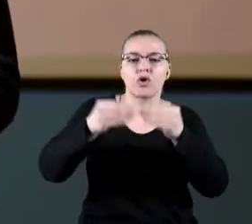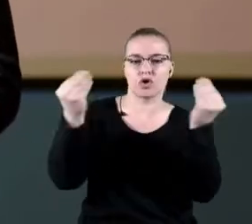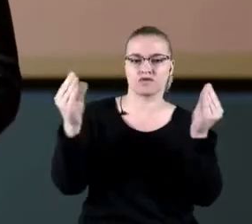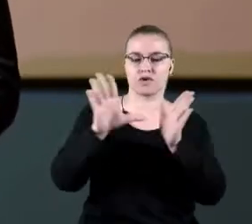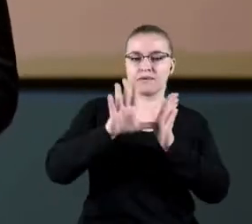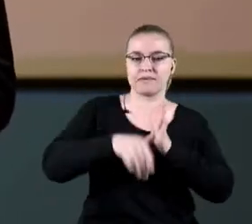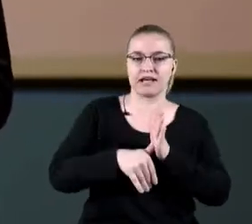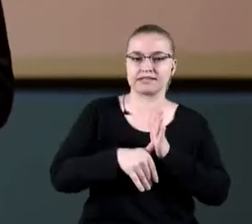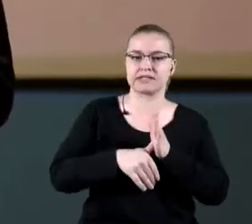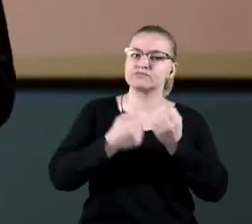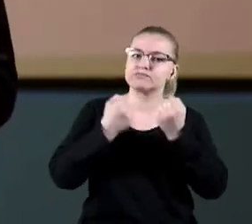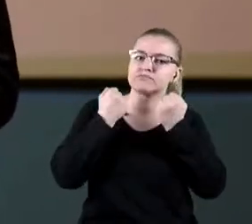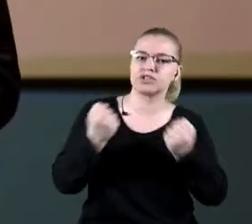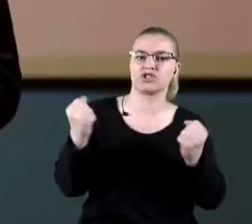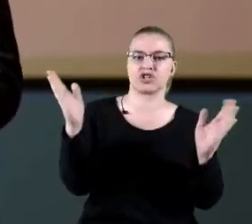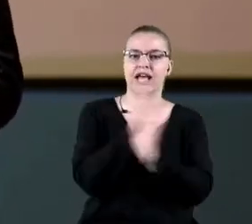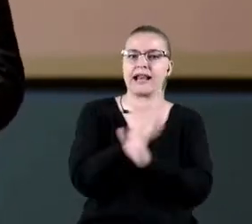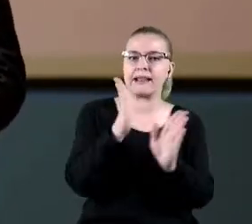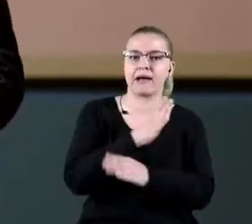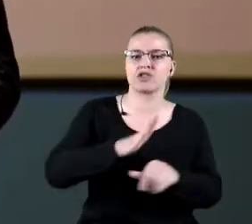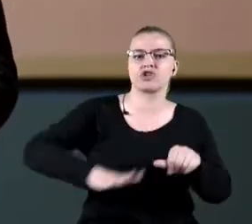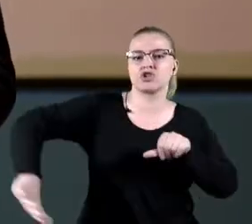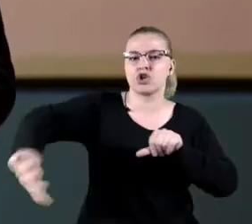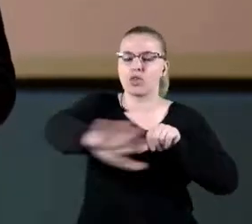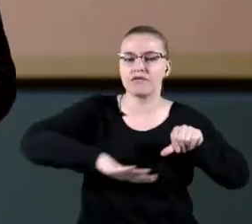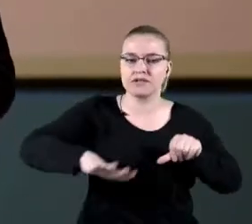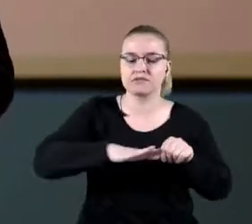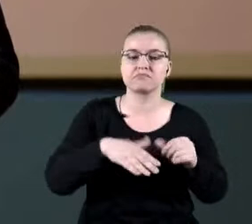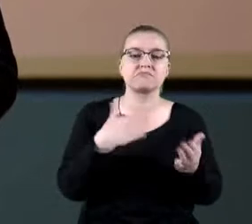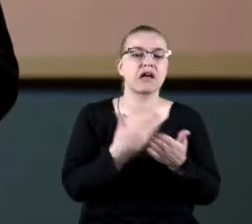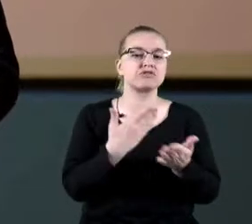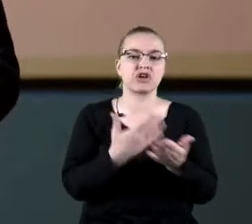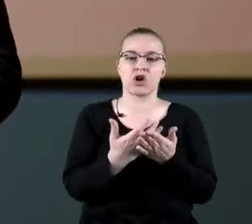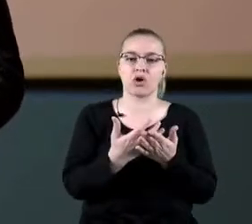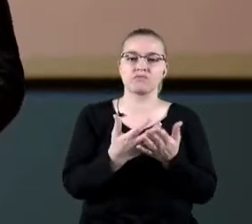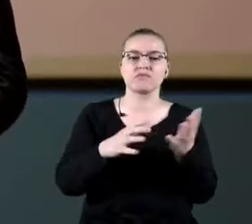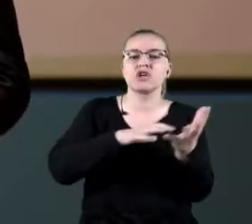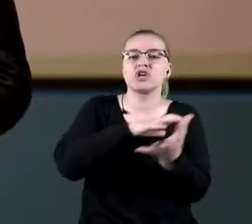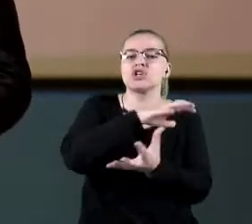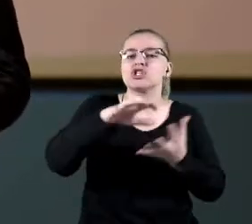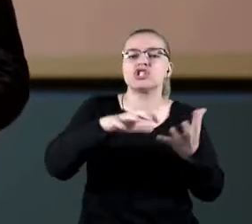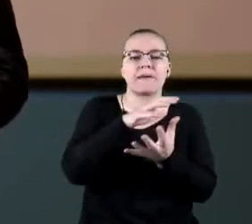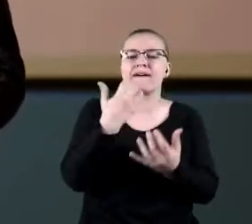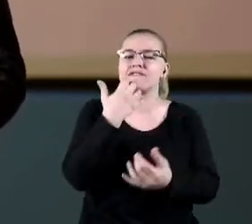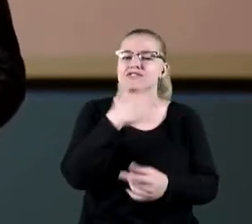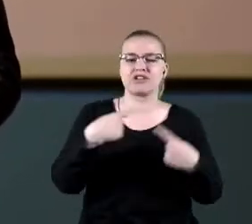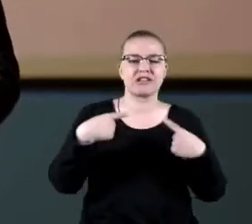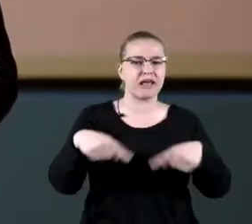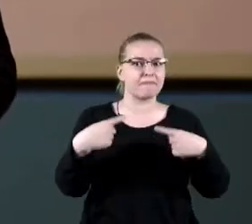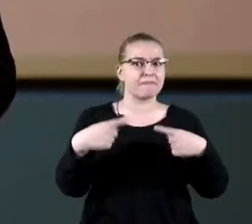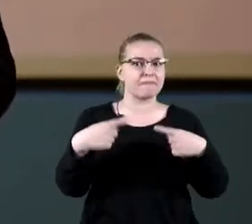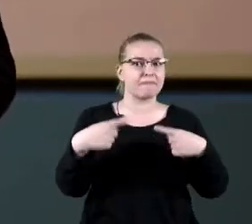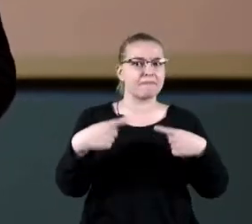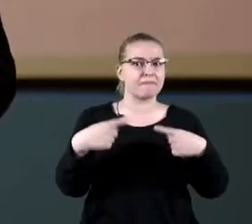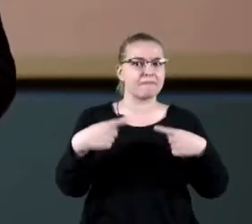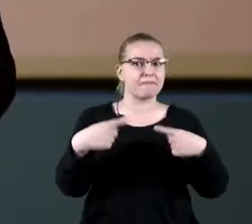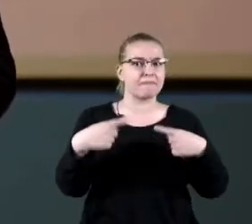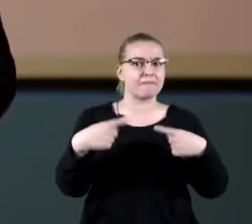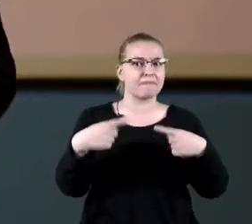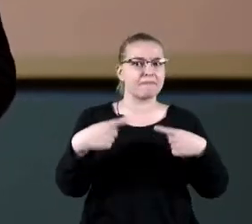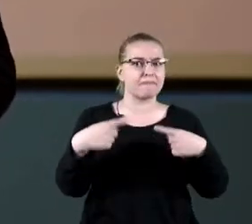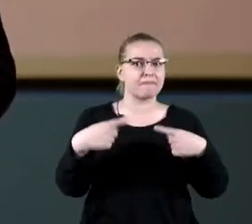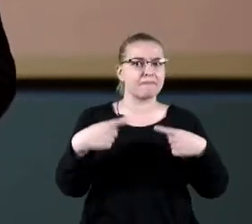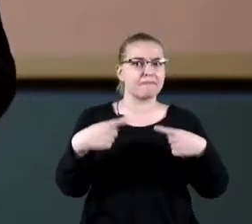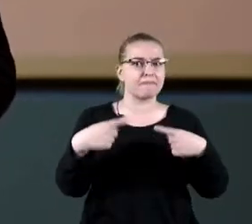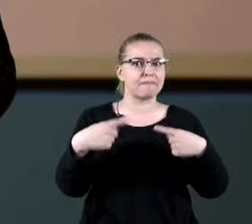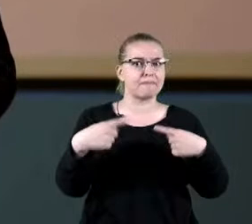this urbanization is very encumbering for the environment because our planet never before has had to deal